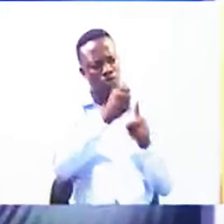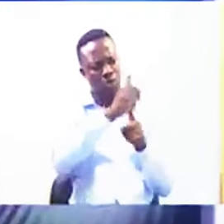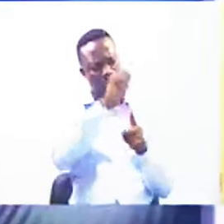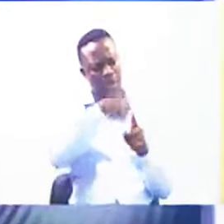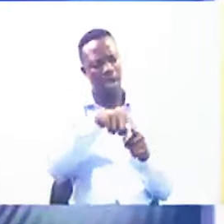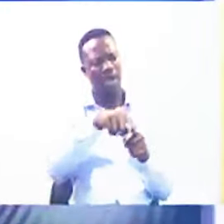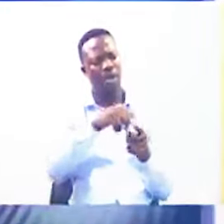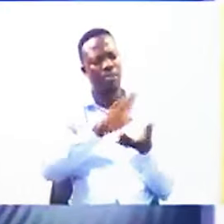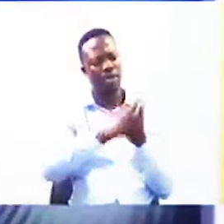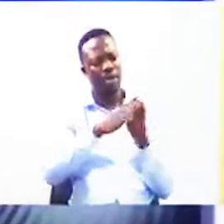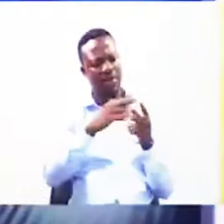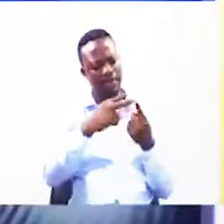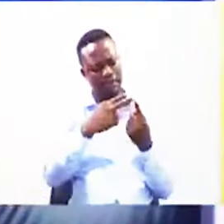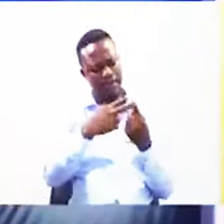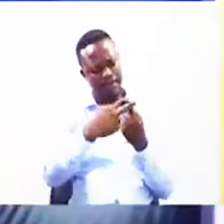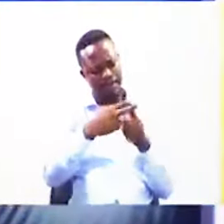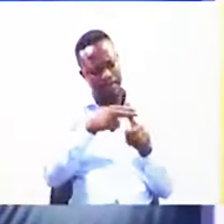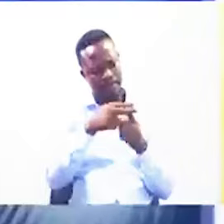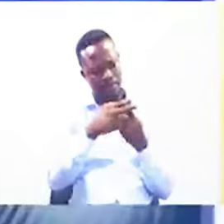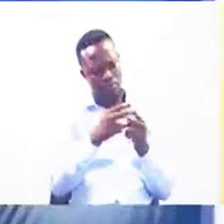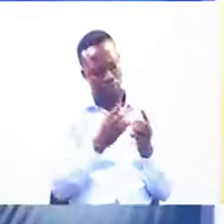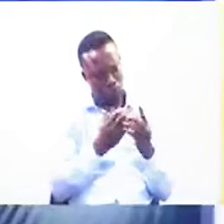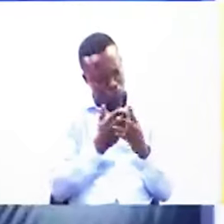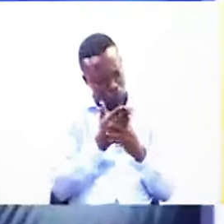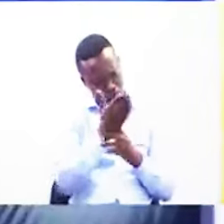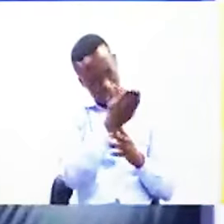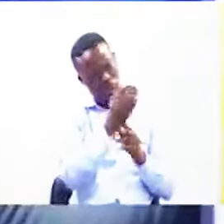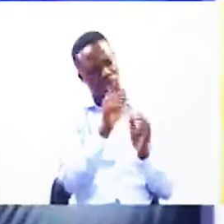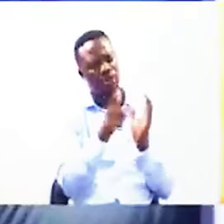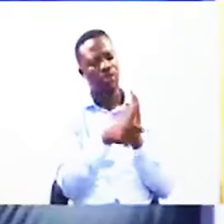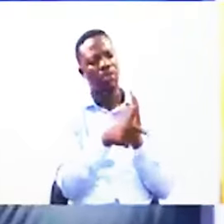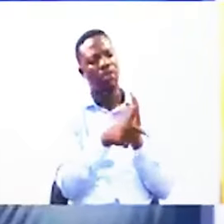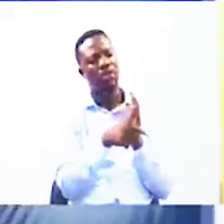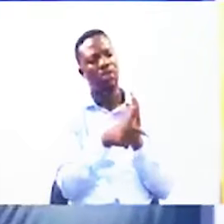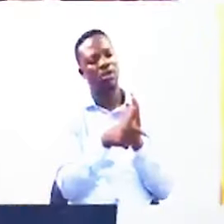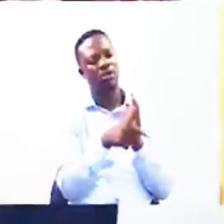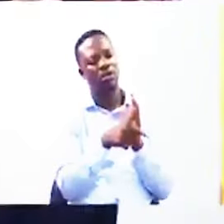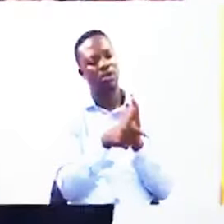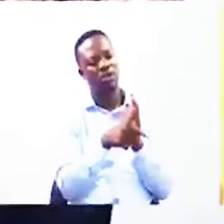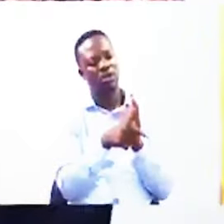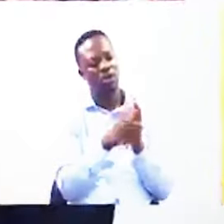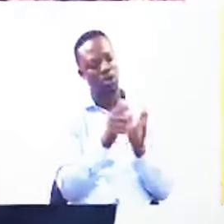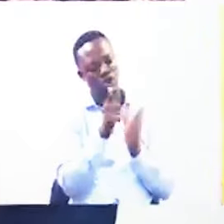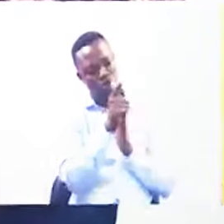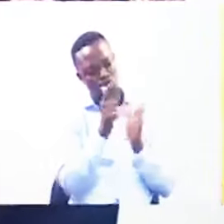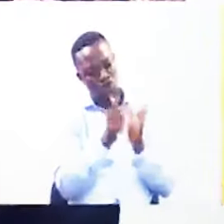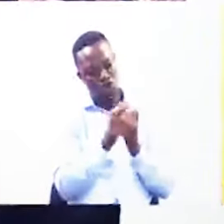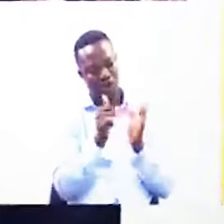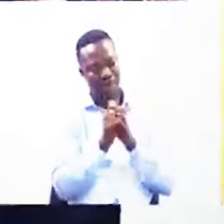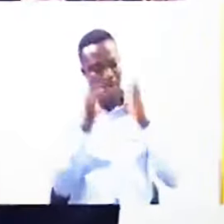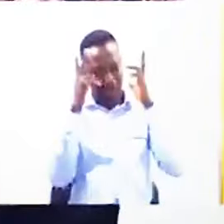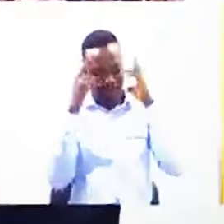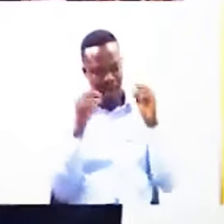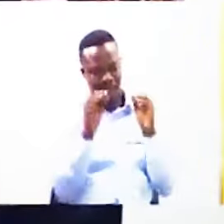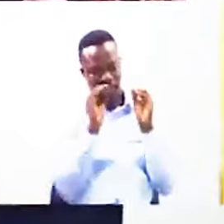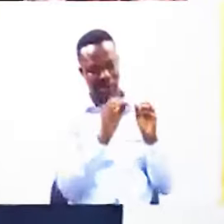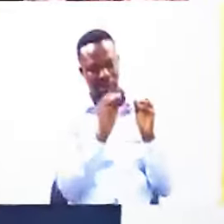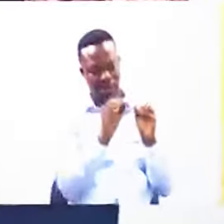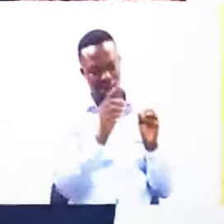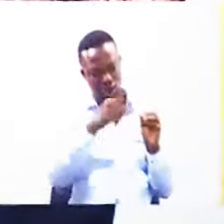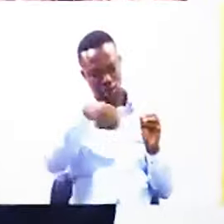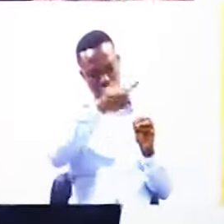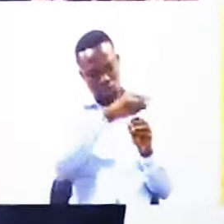Moses, you cannot be saved. And if I be free, you that but be churchy and you are normally say, so when come with Tretia, said the